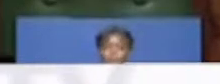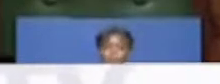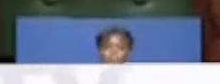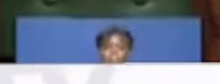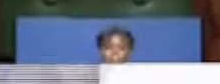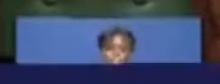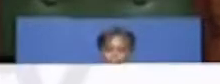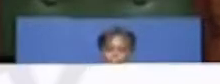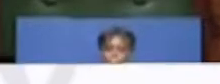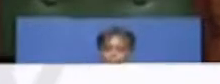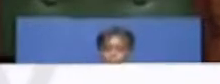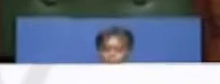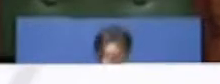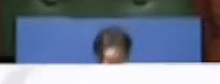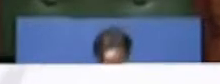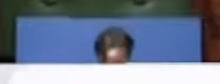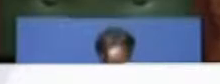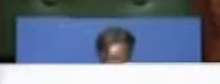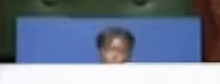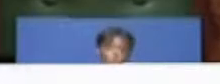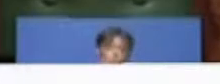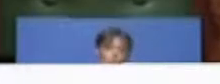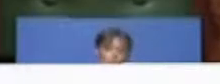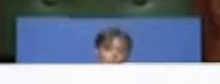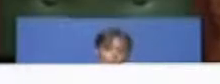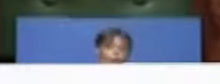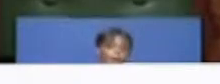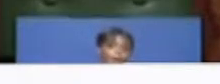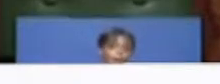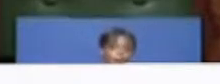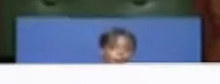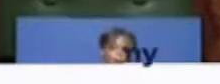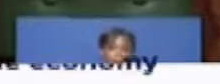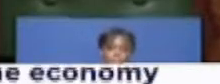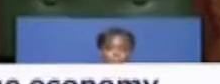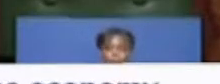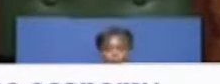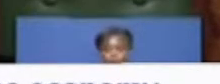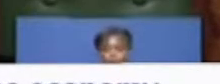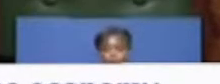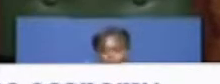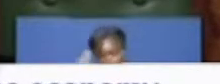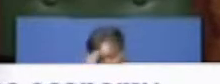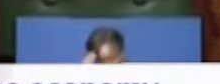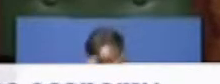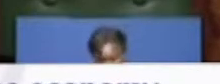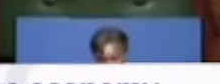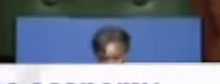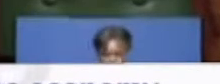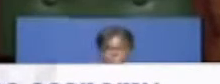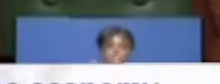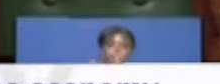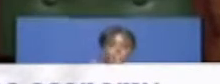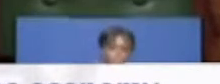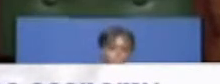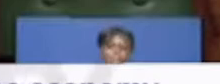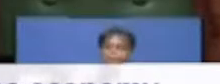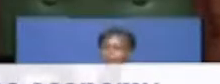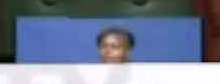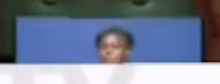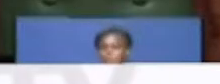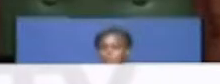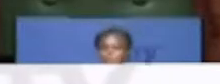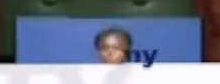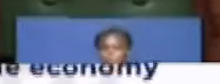dignity to our people through water and sanitation, healthcare, education, roads, and security reforms. However, all